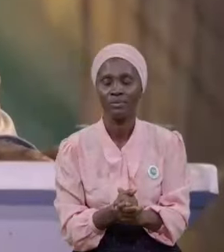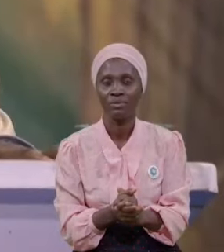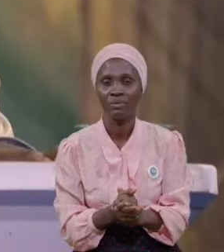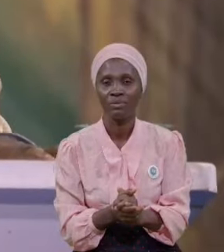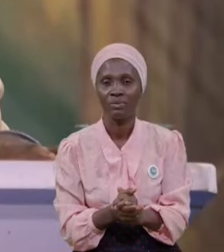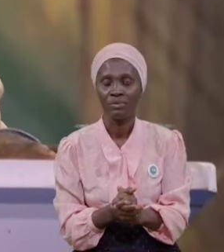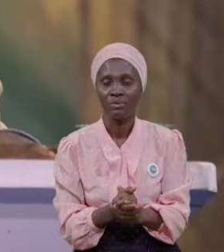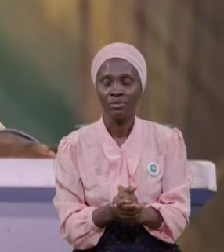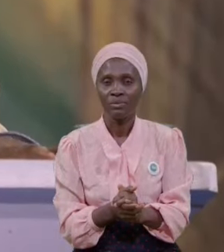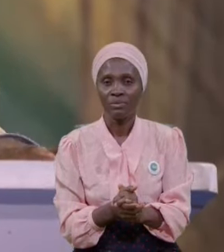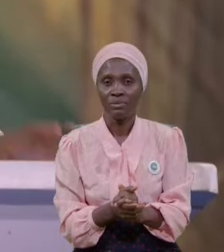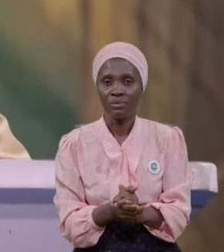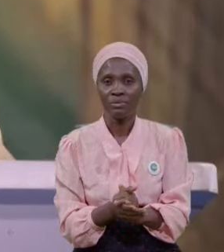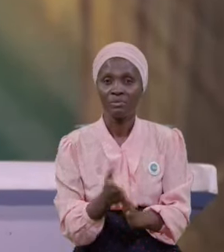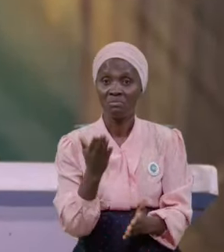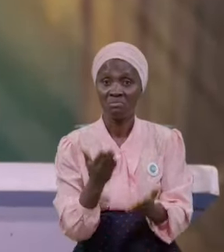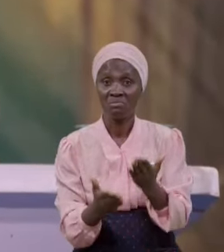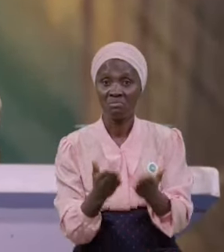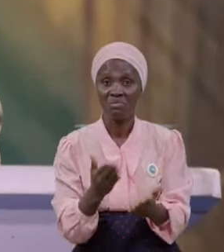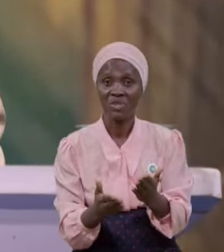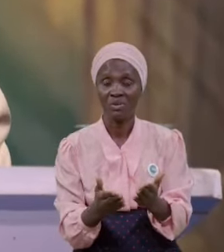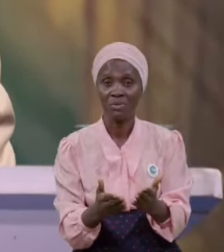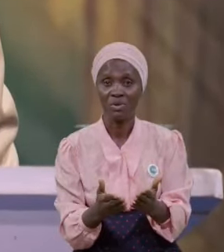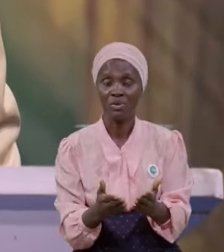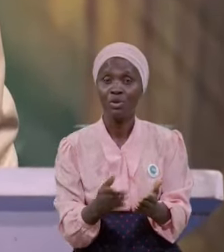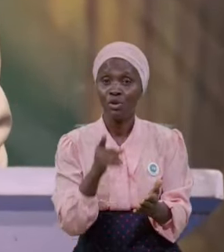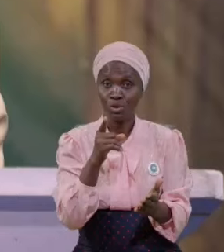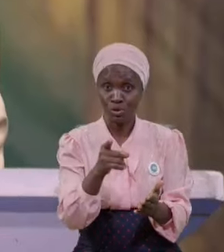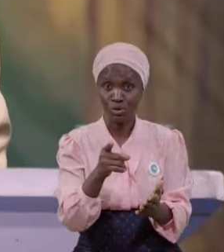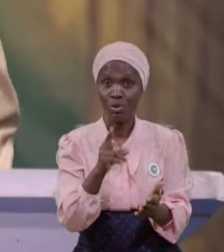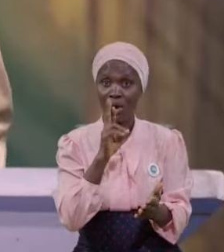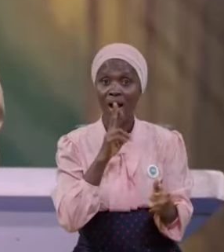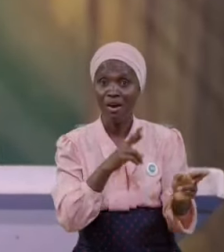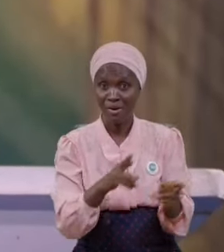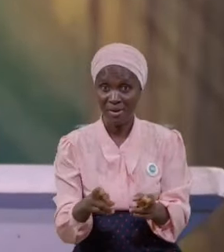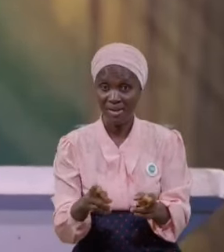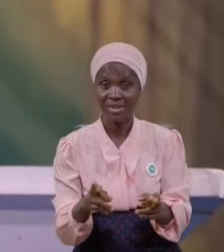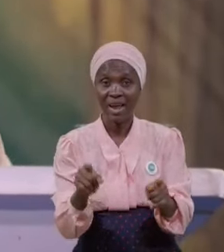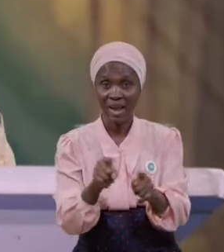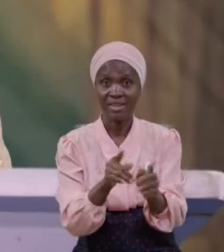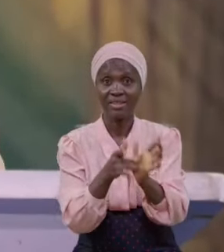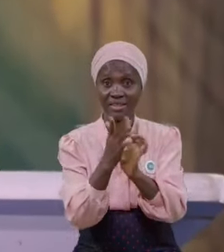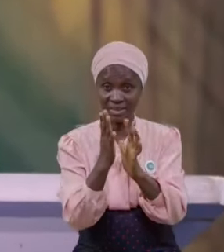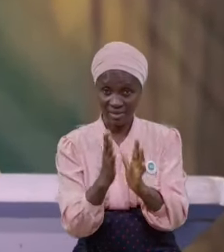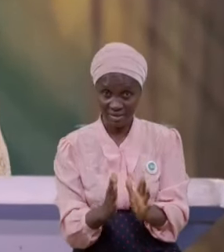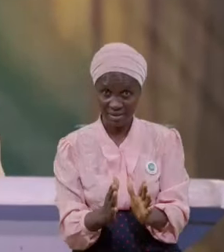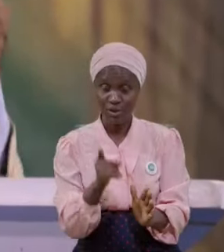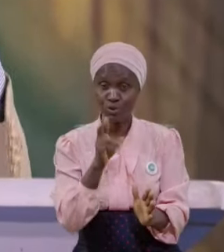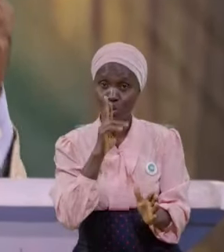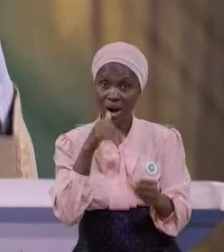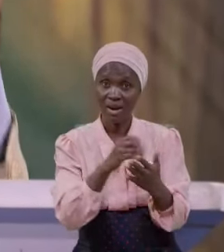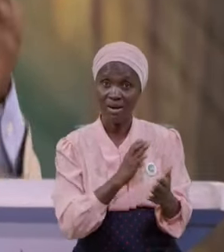begin to consecrate, telling the Lord, help me. Give me grace to remain altogether